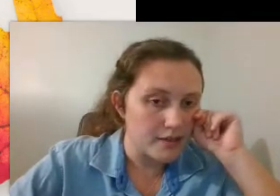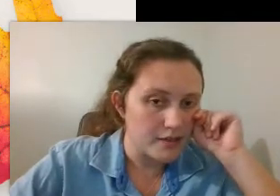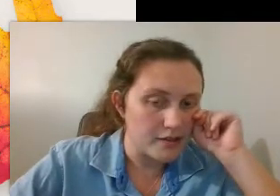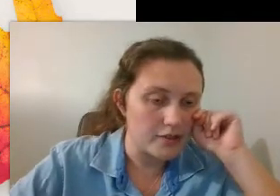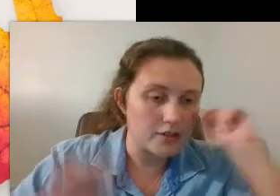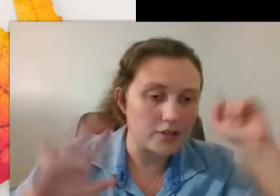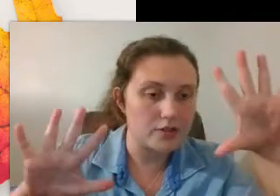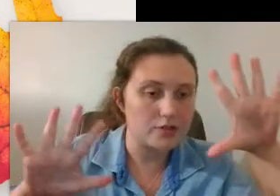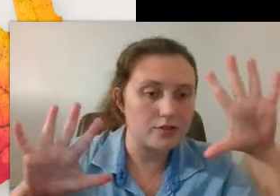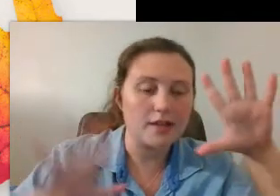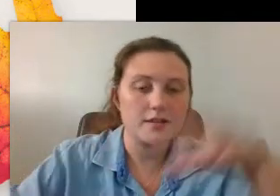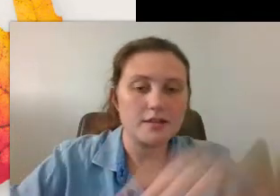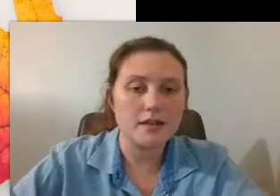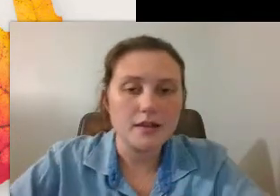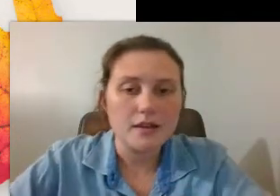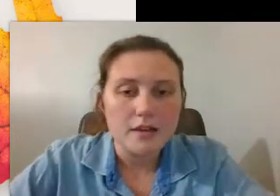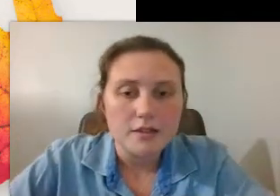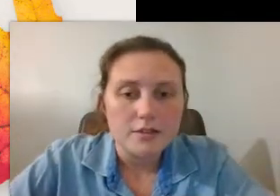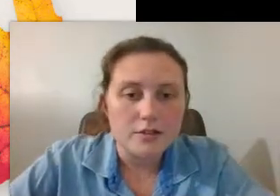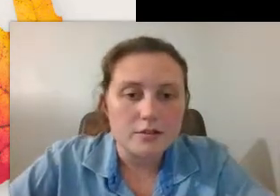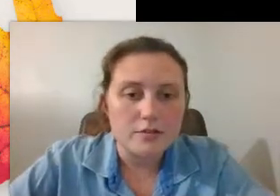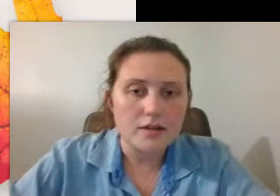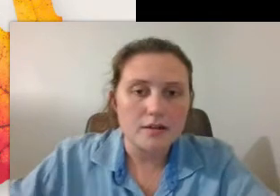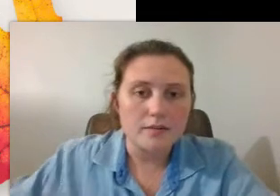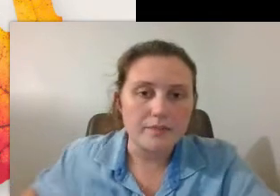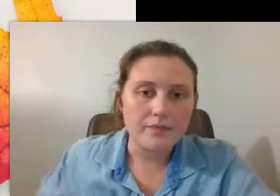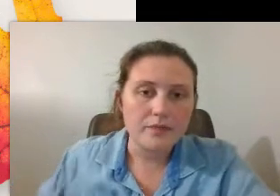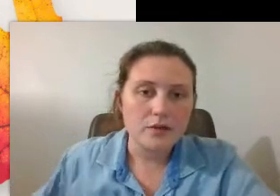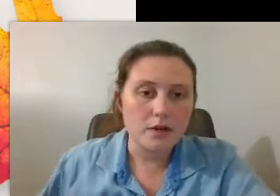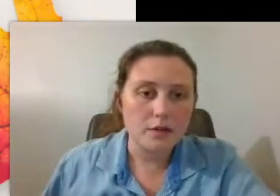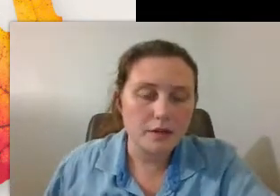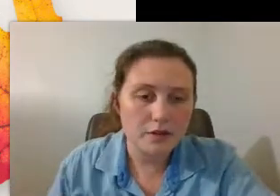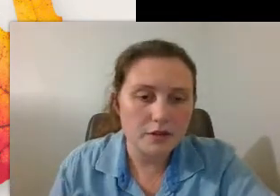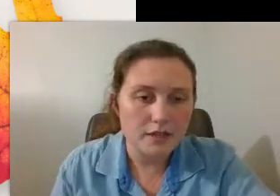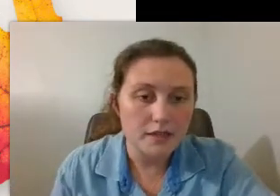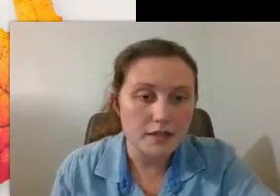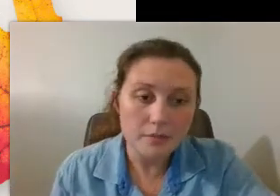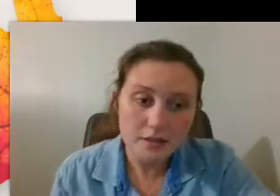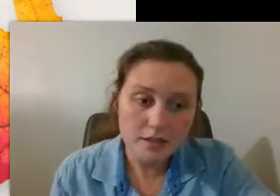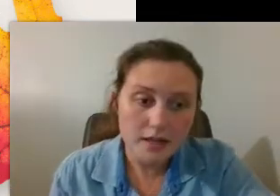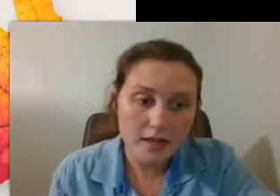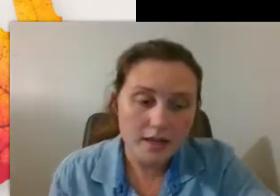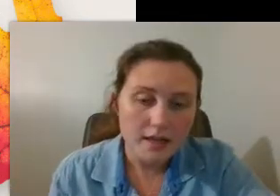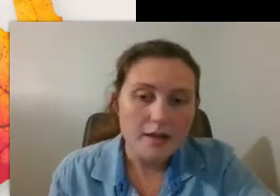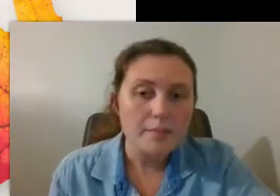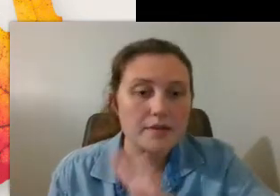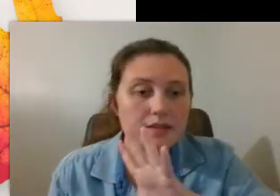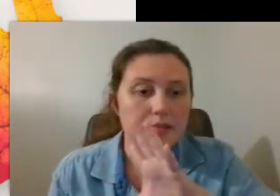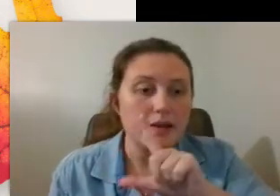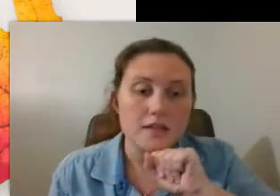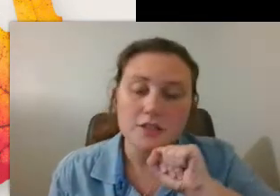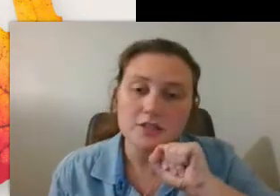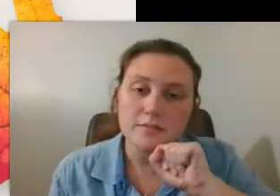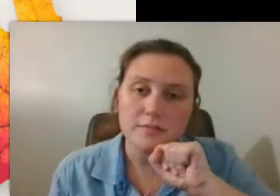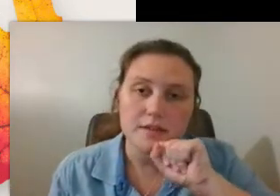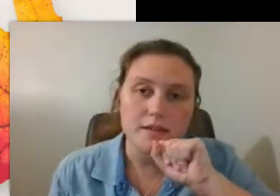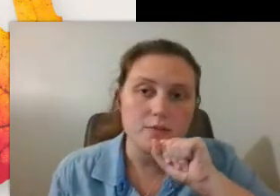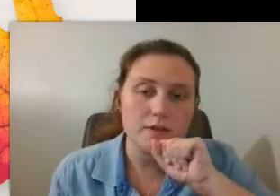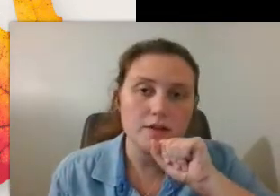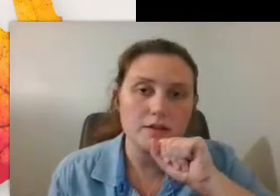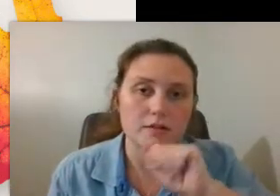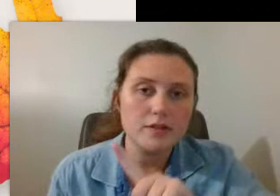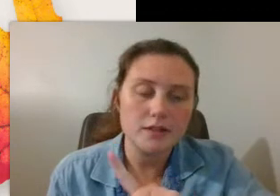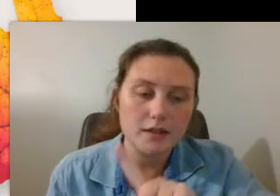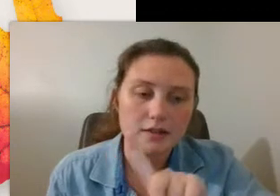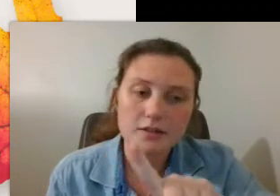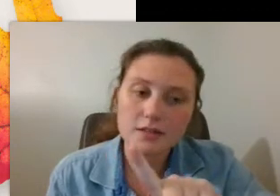tricky, but you have to start using two hands then. So we're going to be learning the numbers today. Please pay attention because